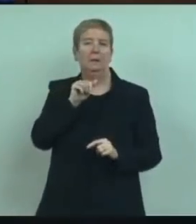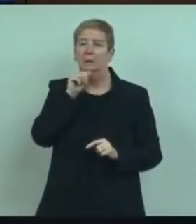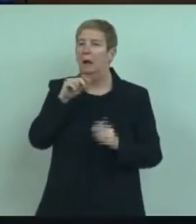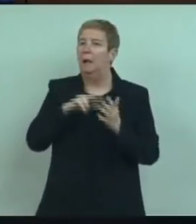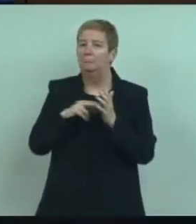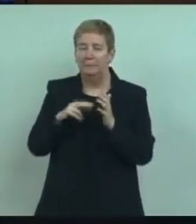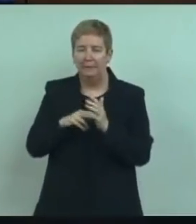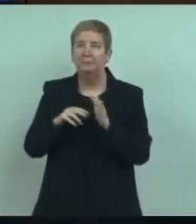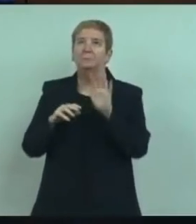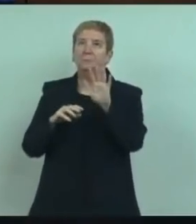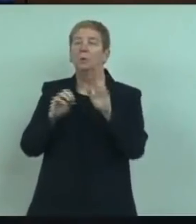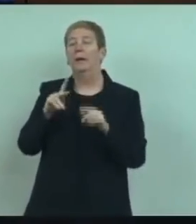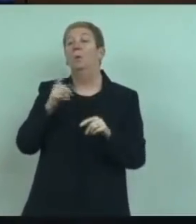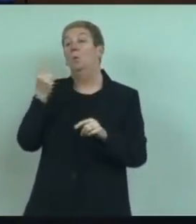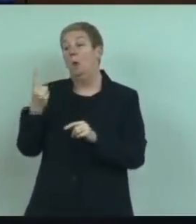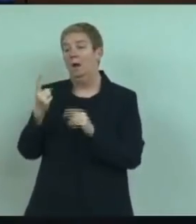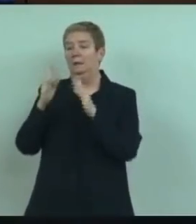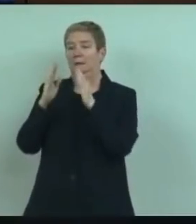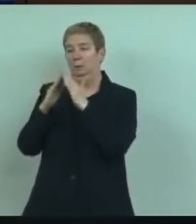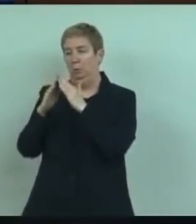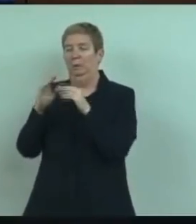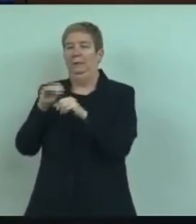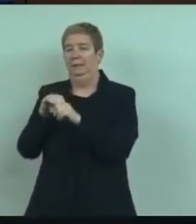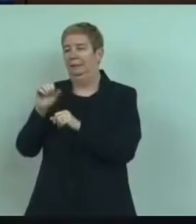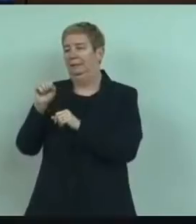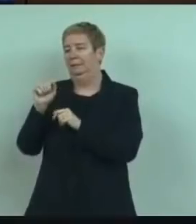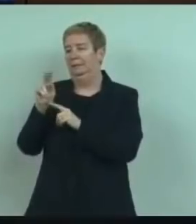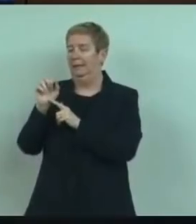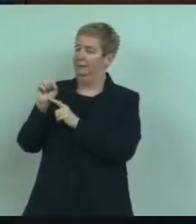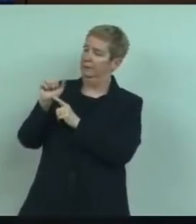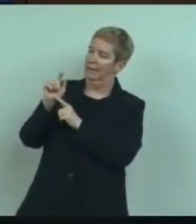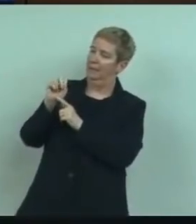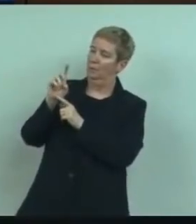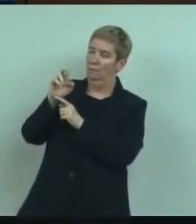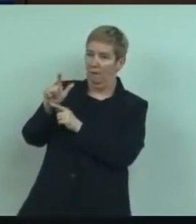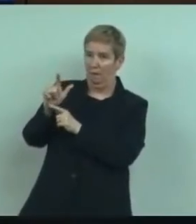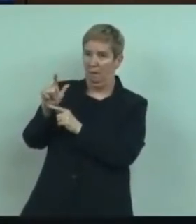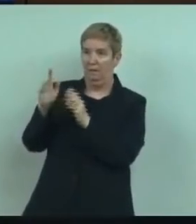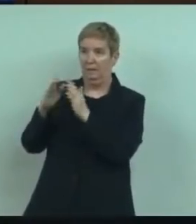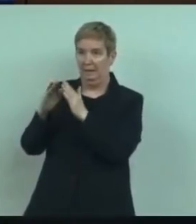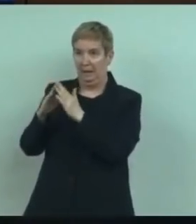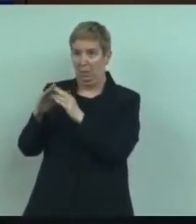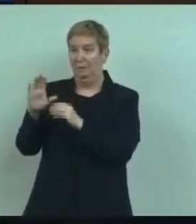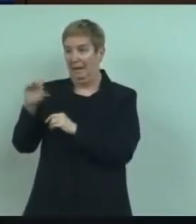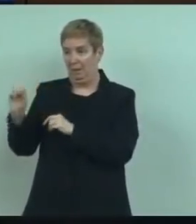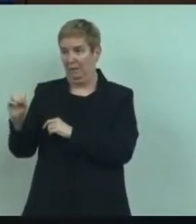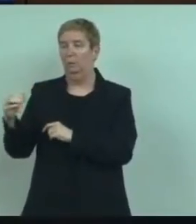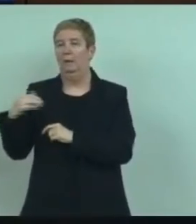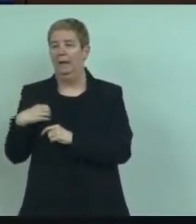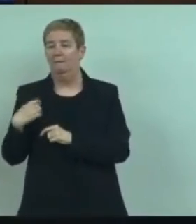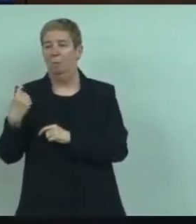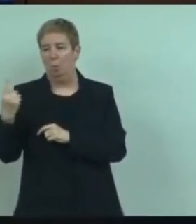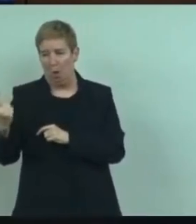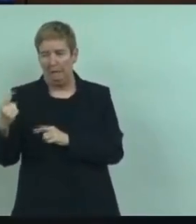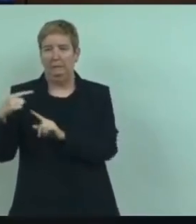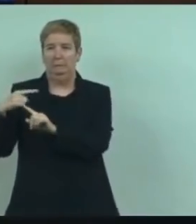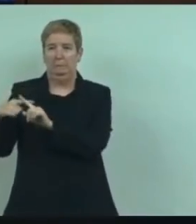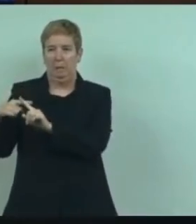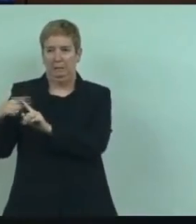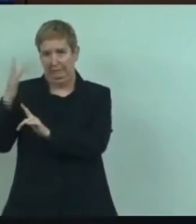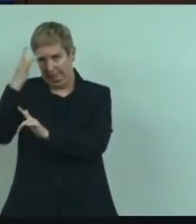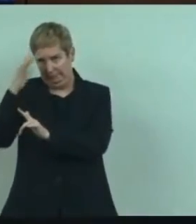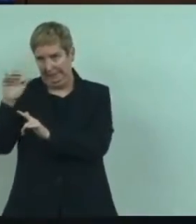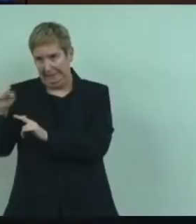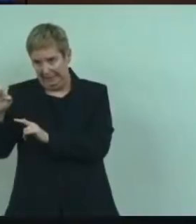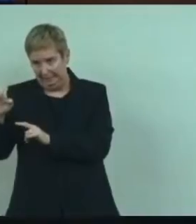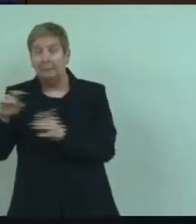in one community in Sandoval County, we have a positive case. We want to just make ourselves available so that we are